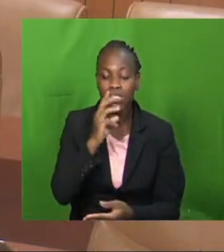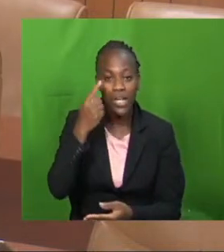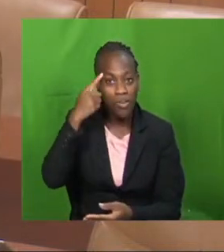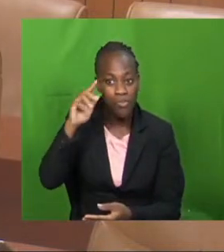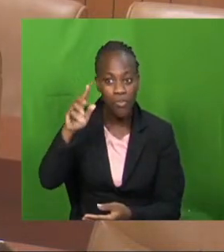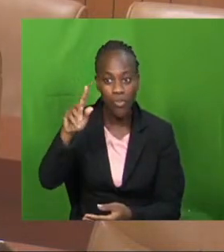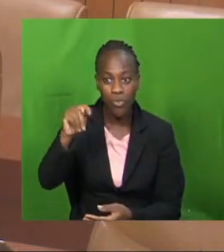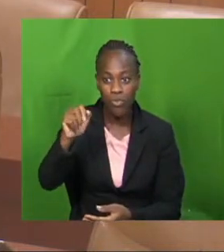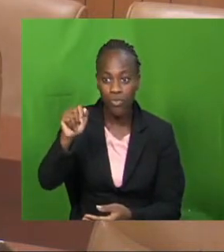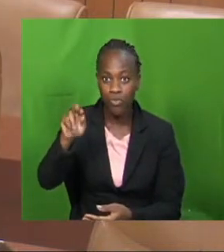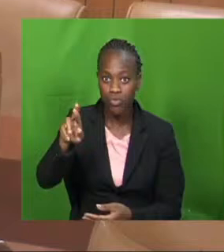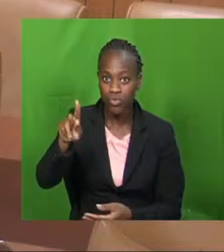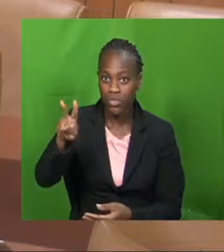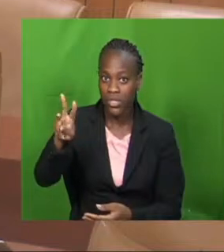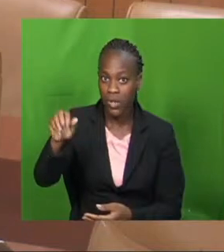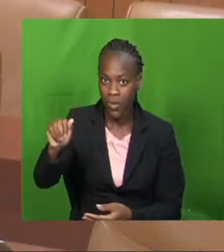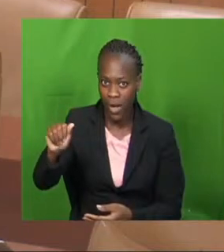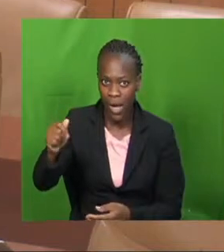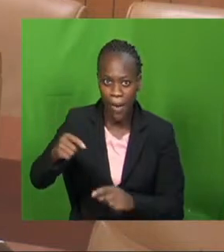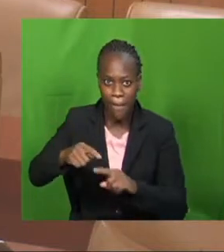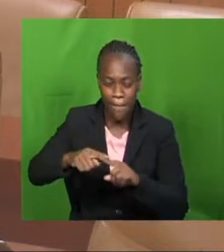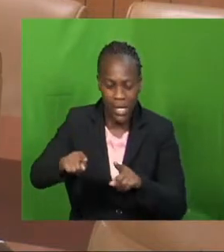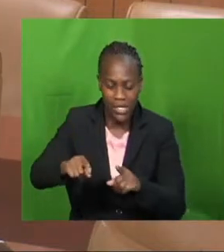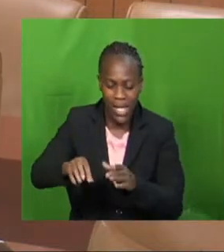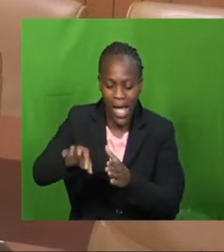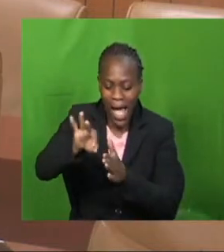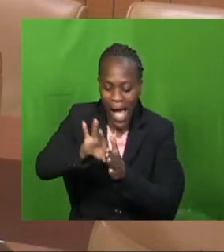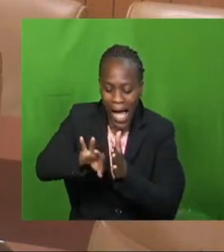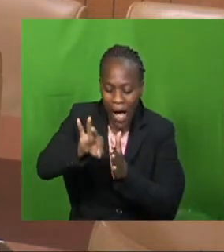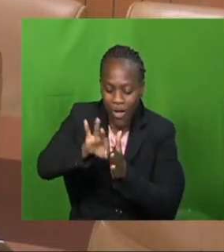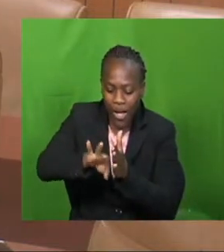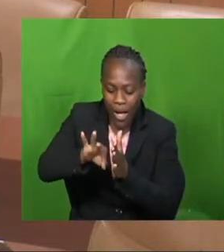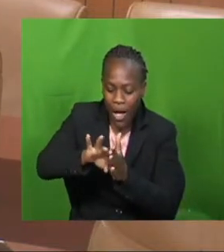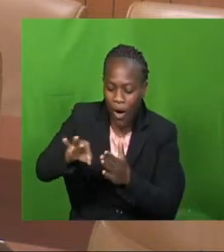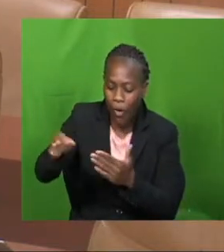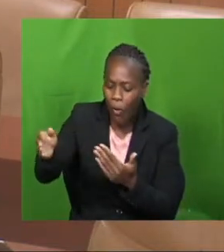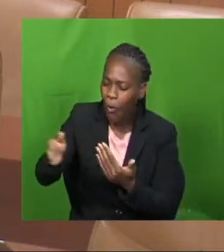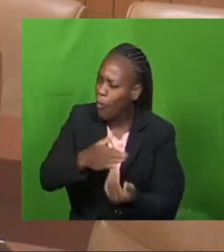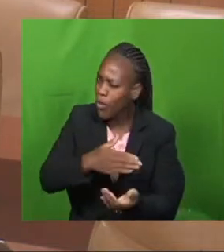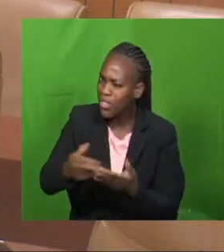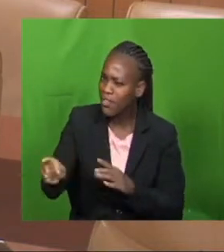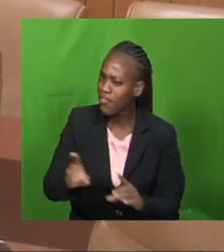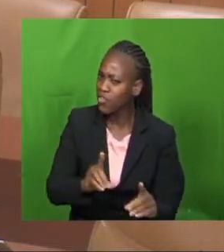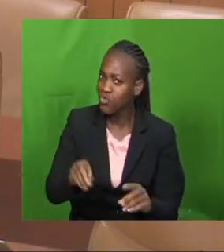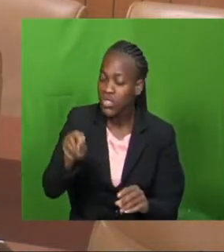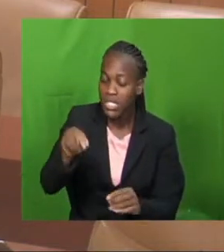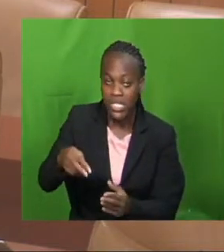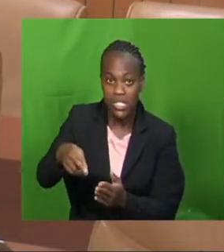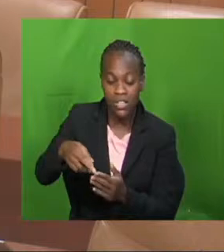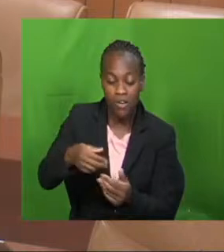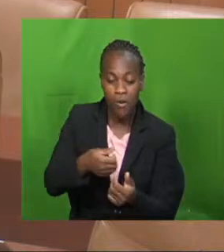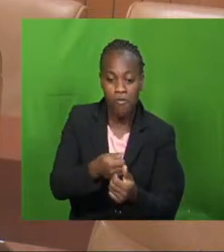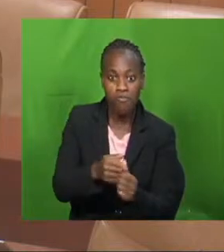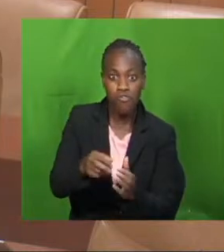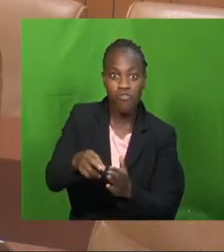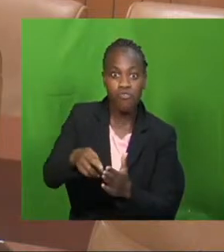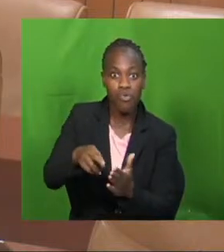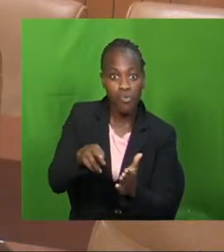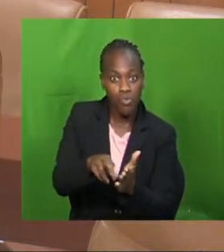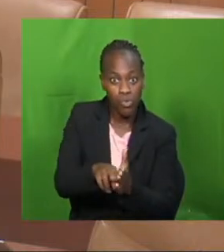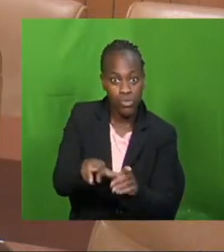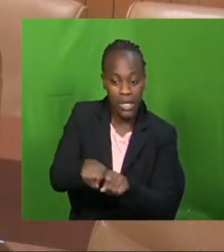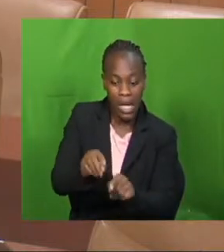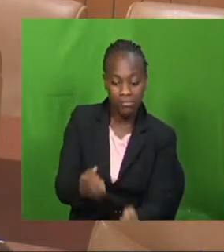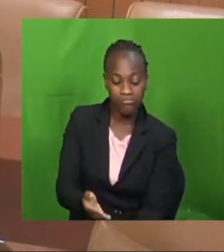be very accountable. Make sure we follow the report as is properly laid and make